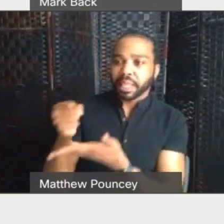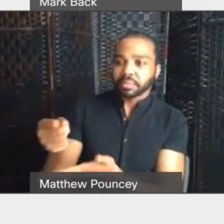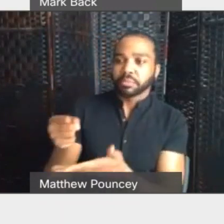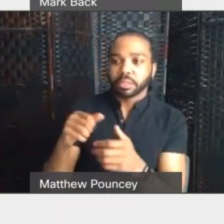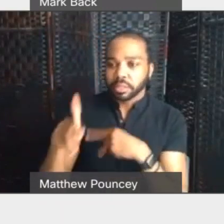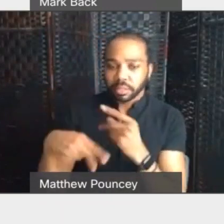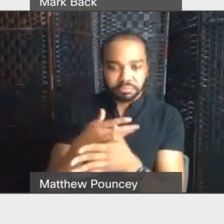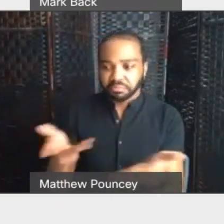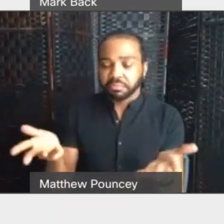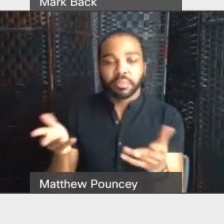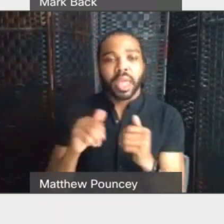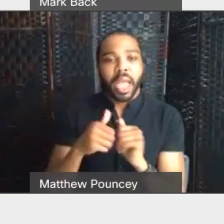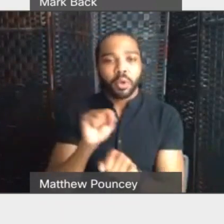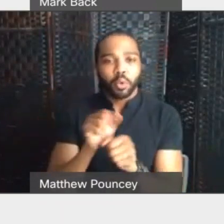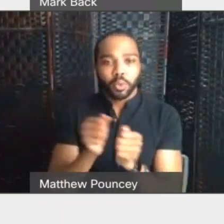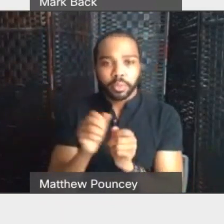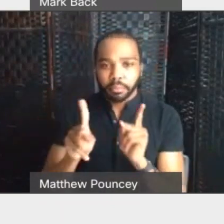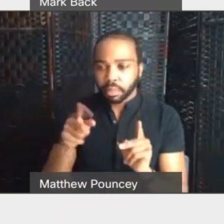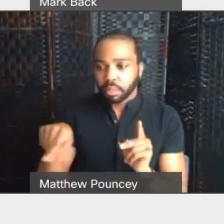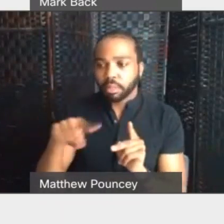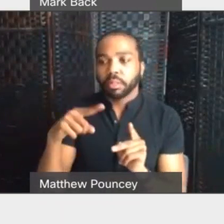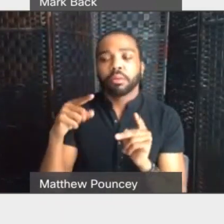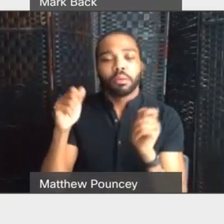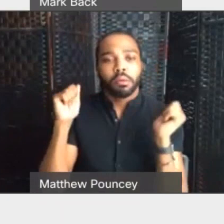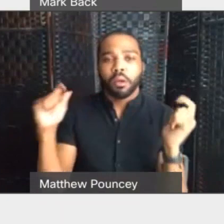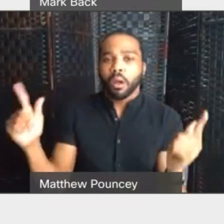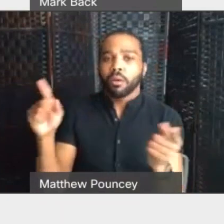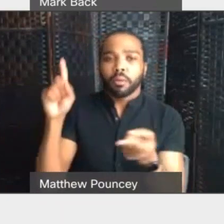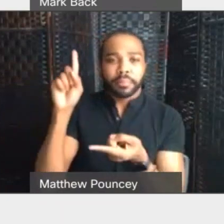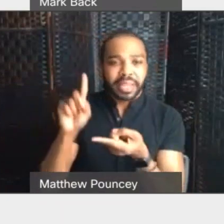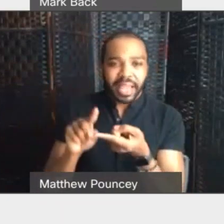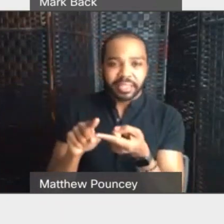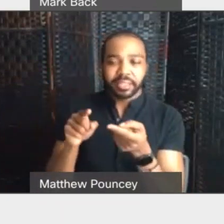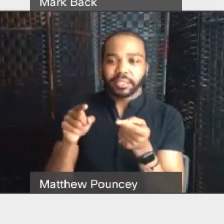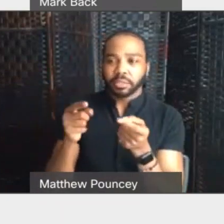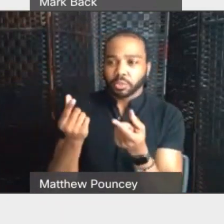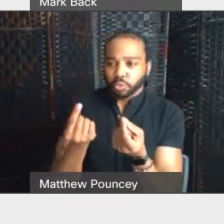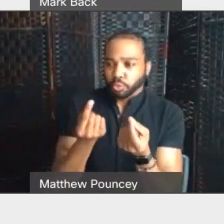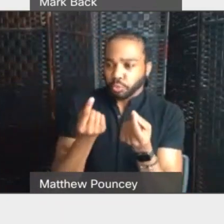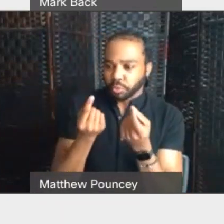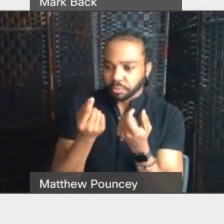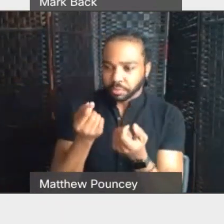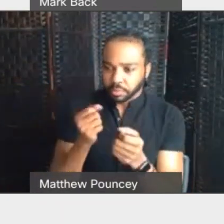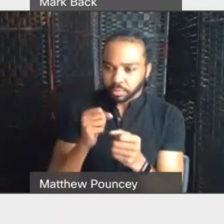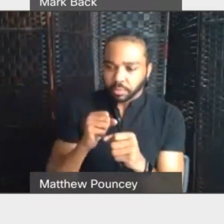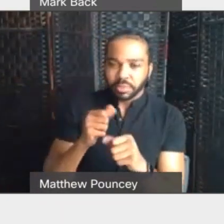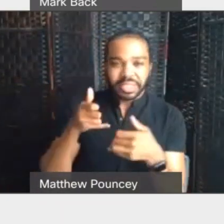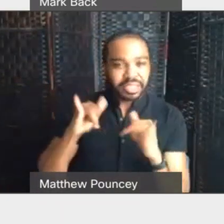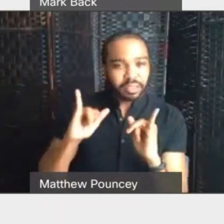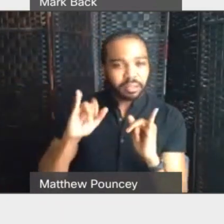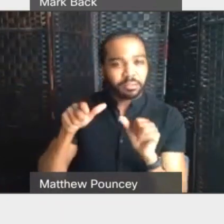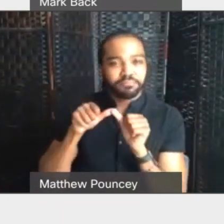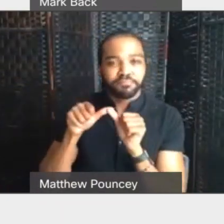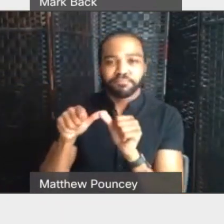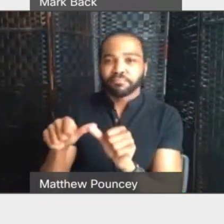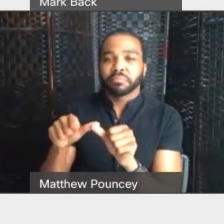people, for all of the mitigation measures that we still need to be taking, none of